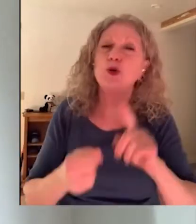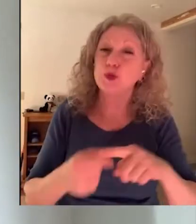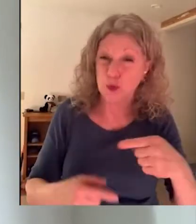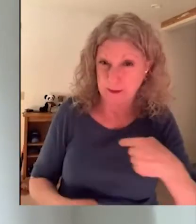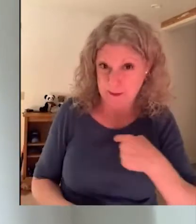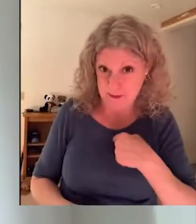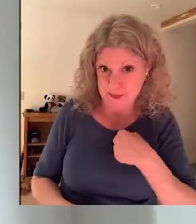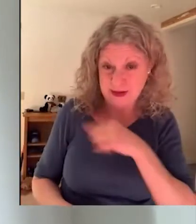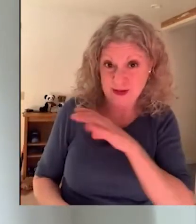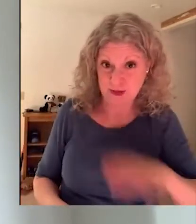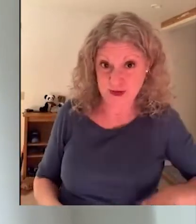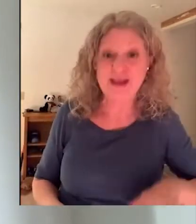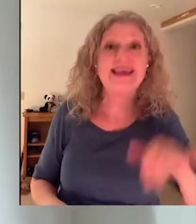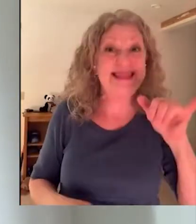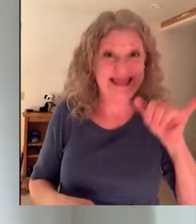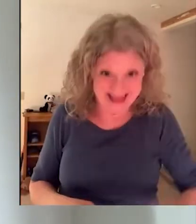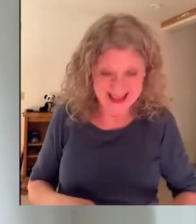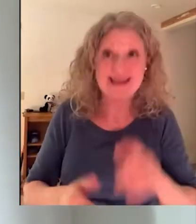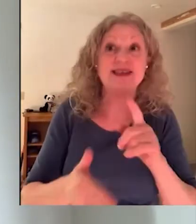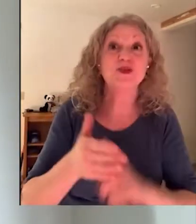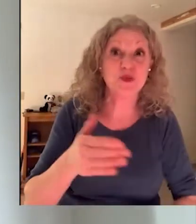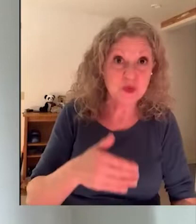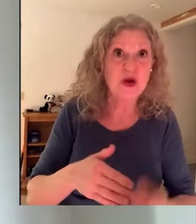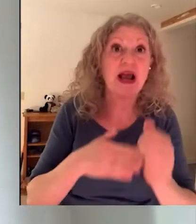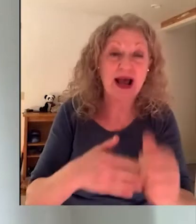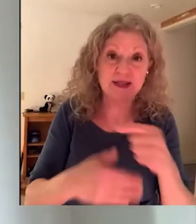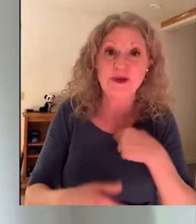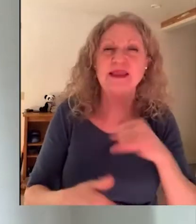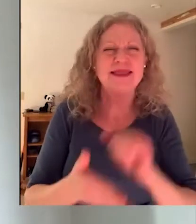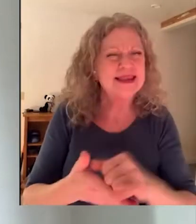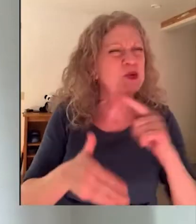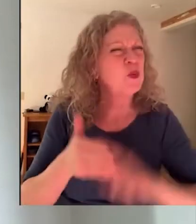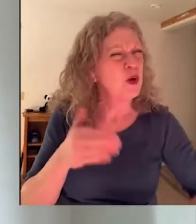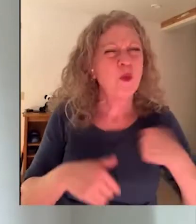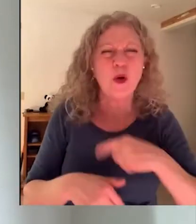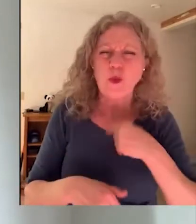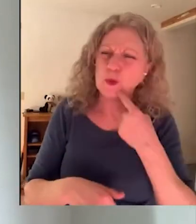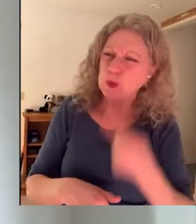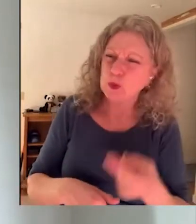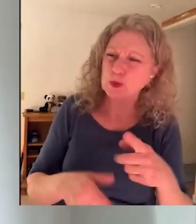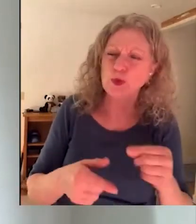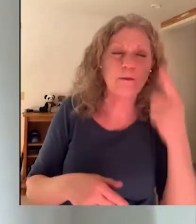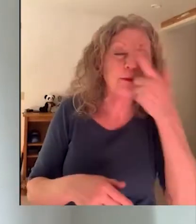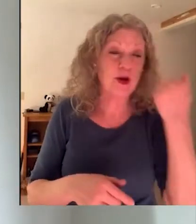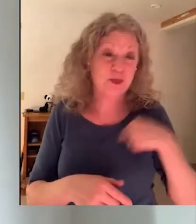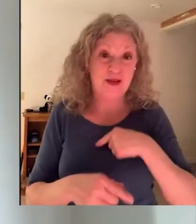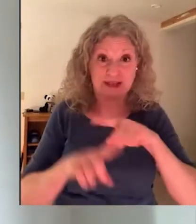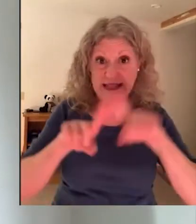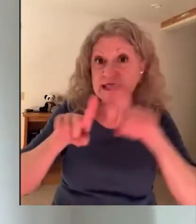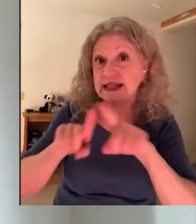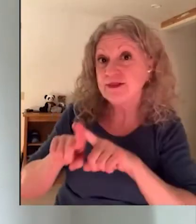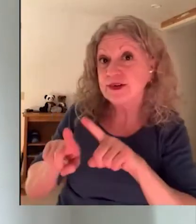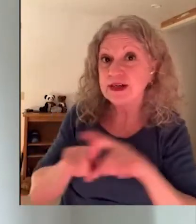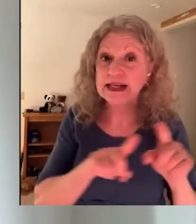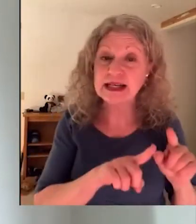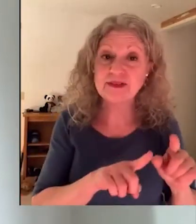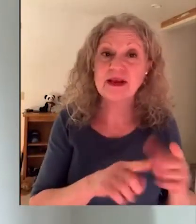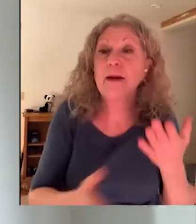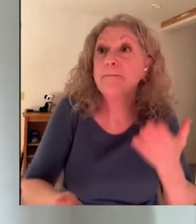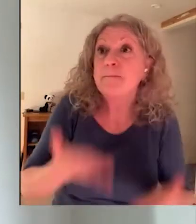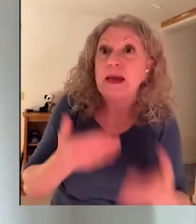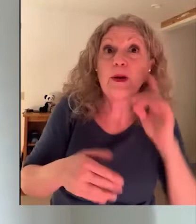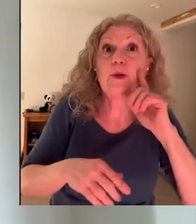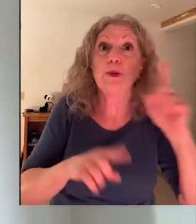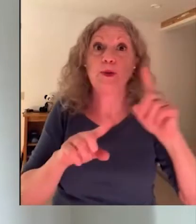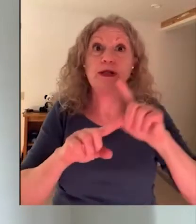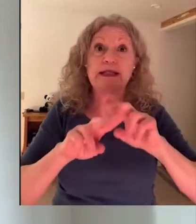called to do. This is what guides me. Because we have different gifts, the way we are called may look different,